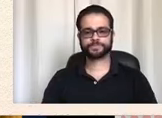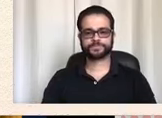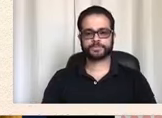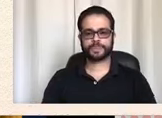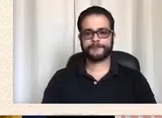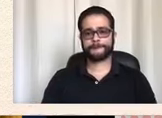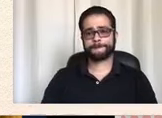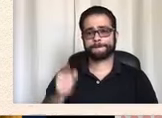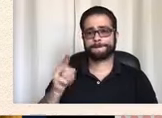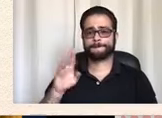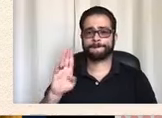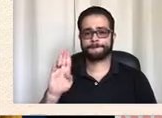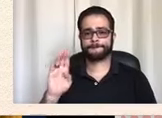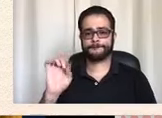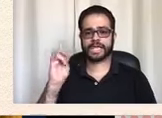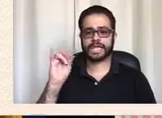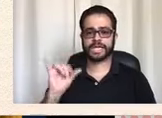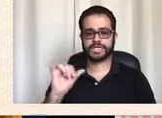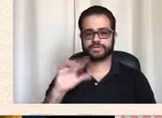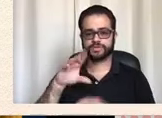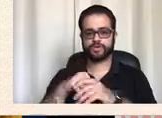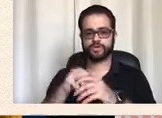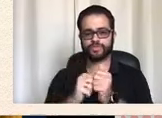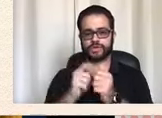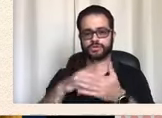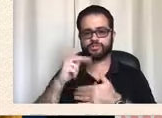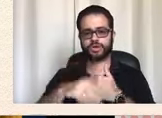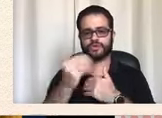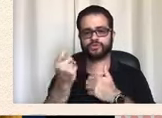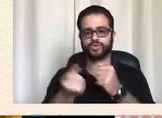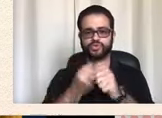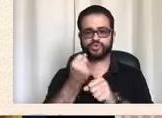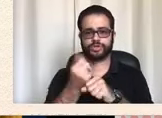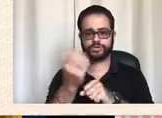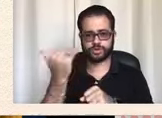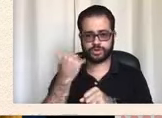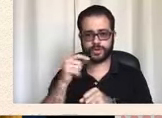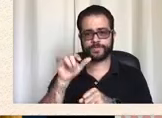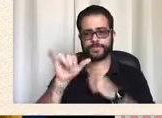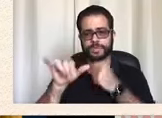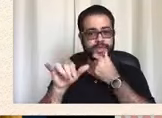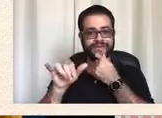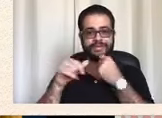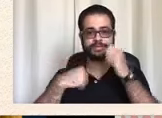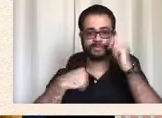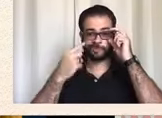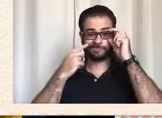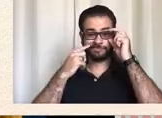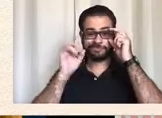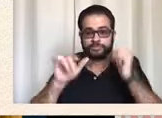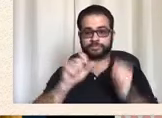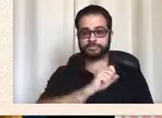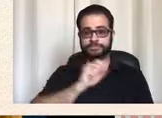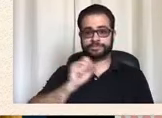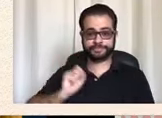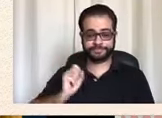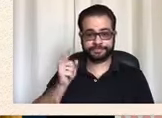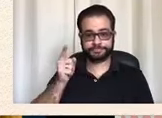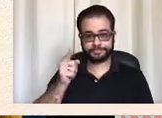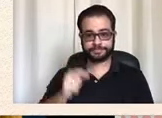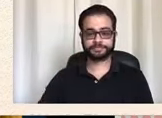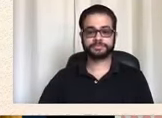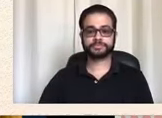She was in the program a couple years ago. And that is, I think it's the Senate behind her. And, you know,